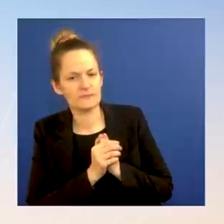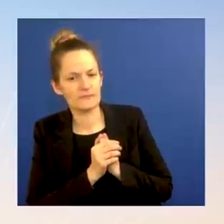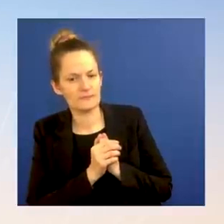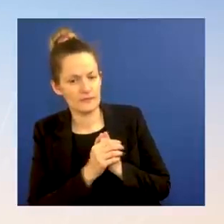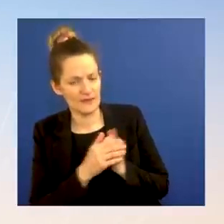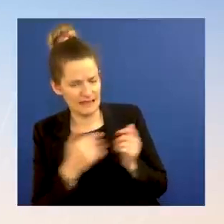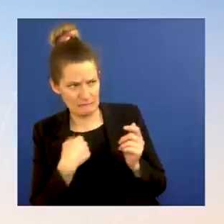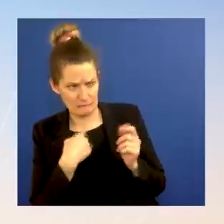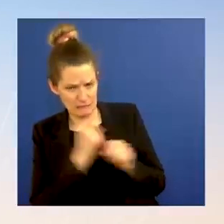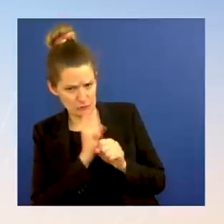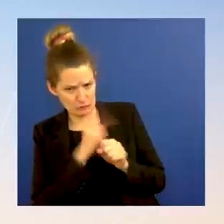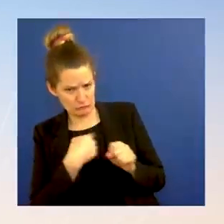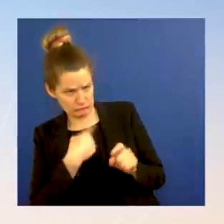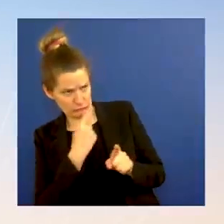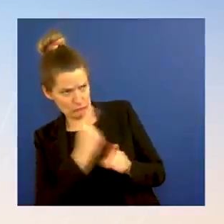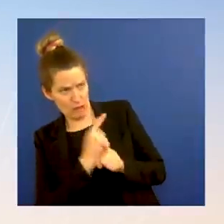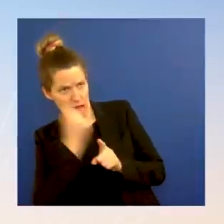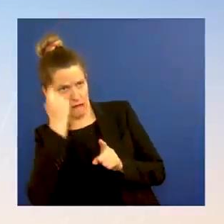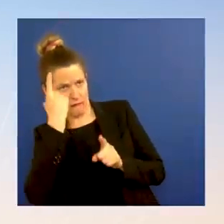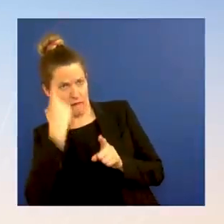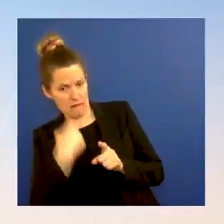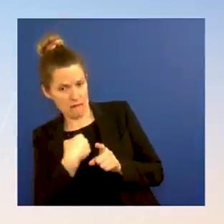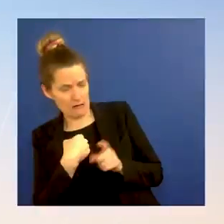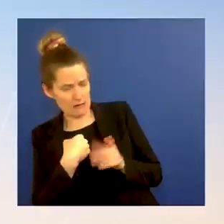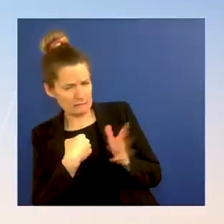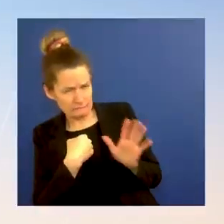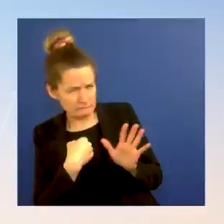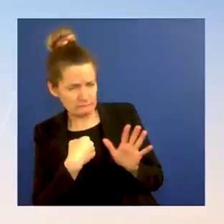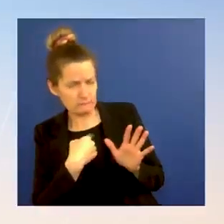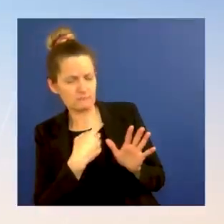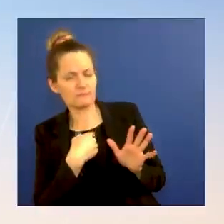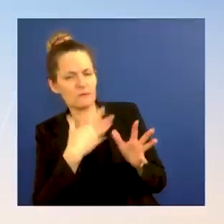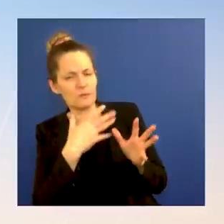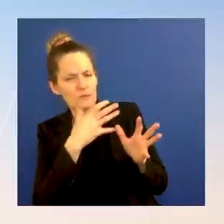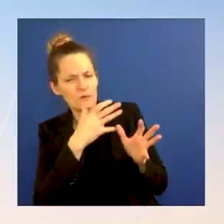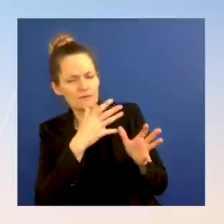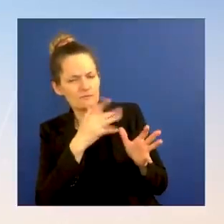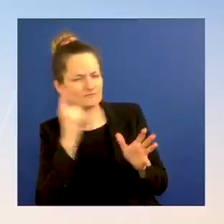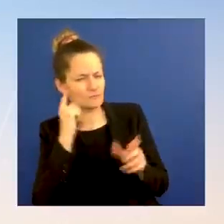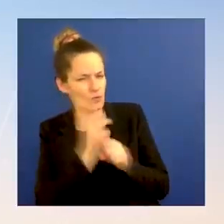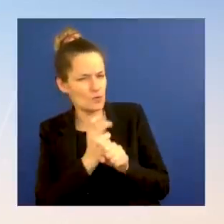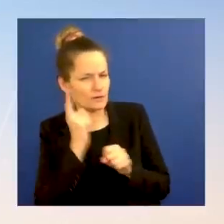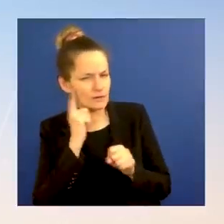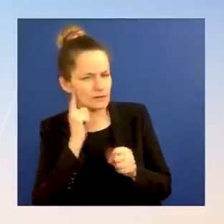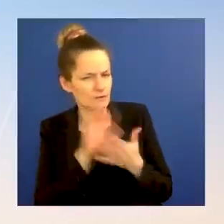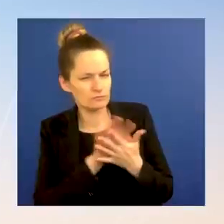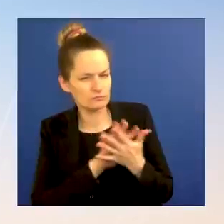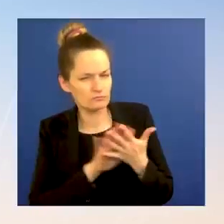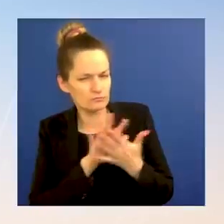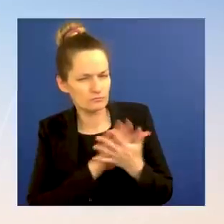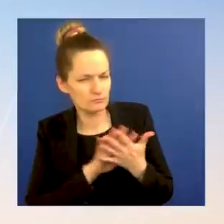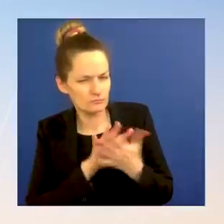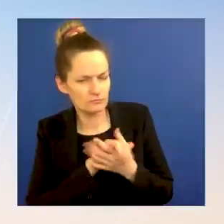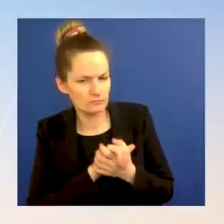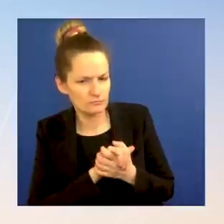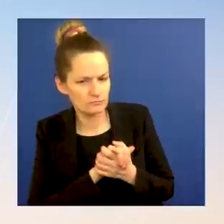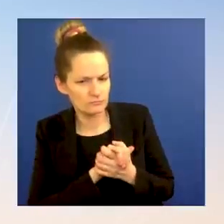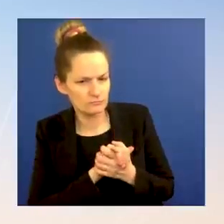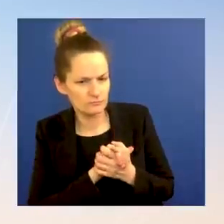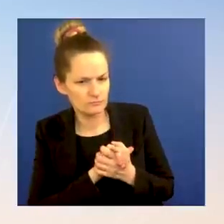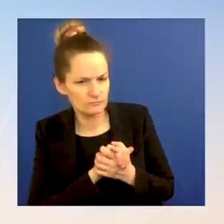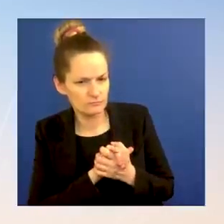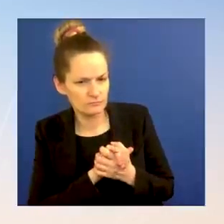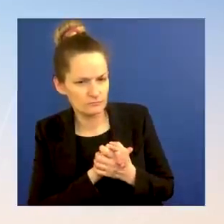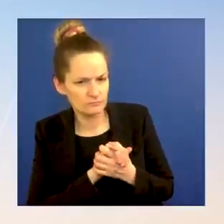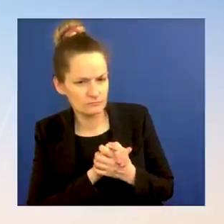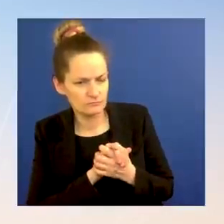really won't take that decision unless the Europeans take a similar decision, because Europeans rely way